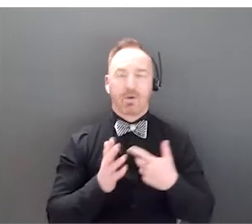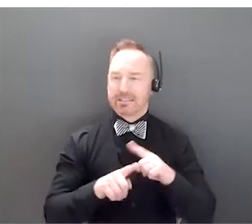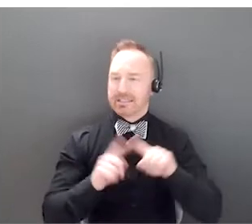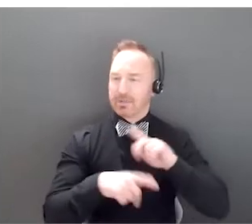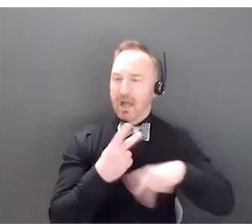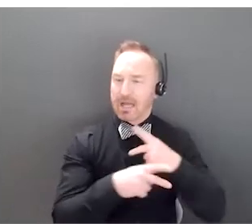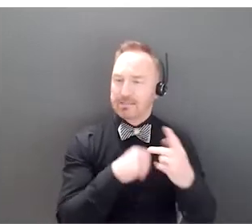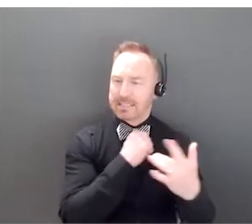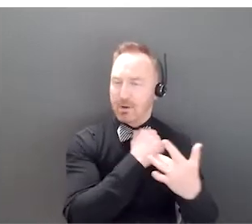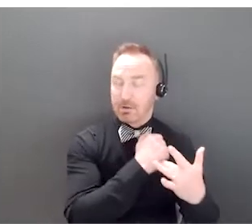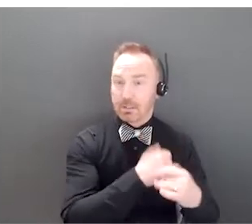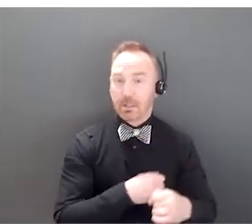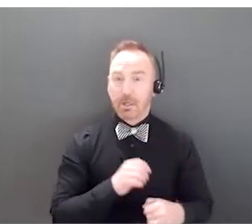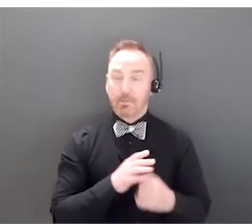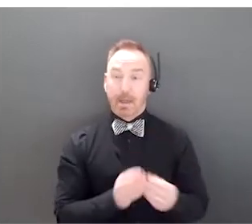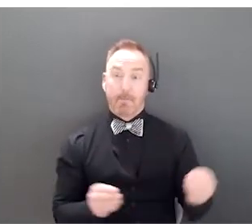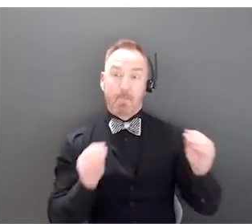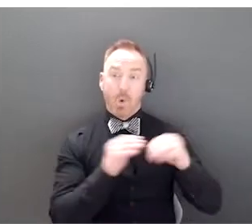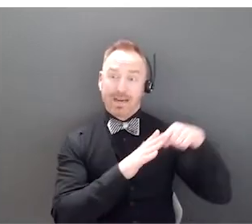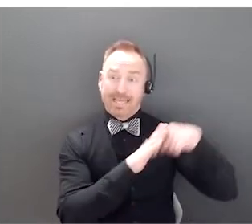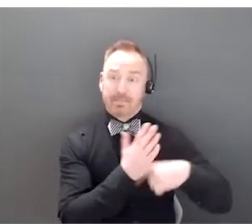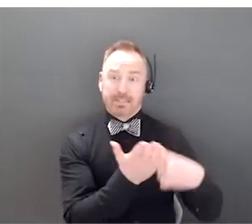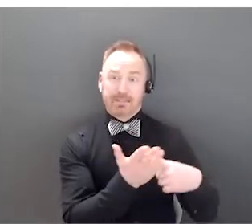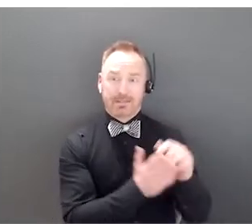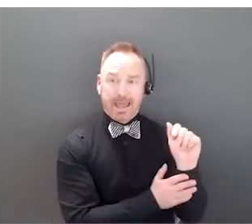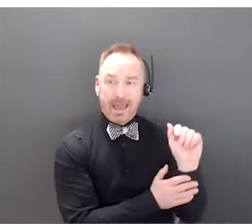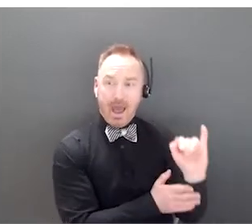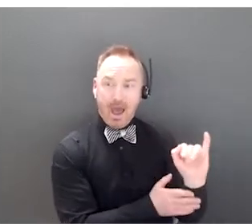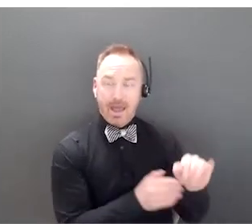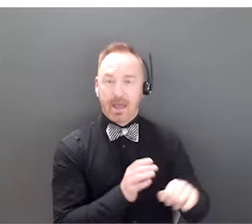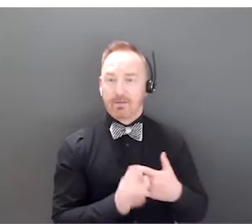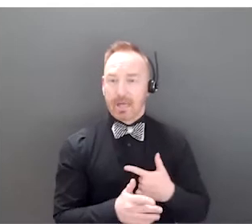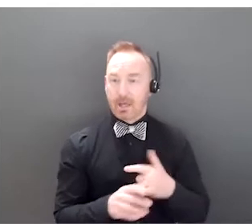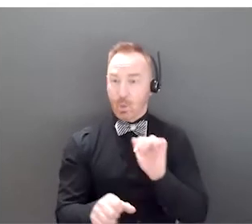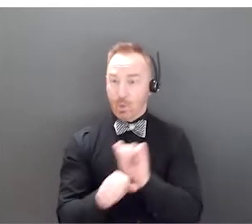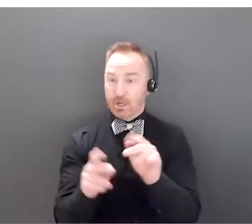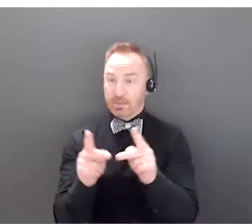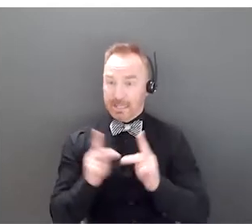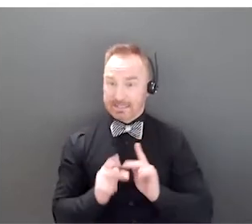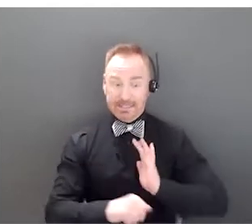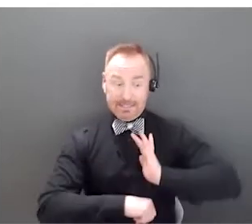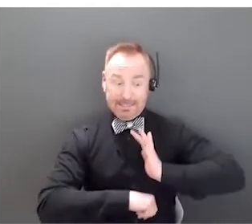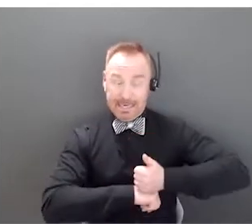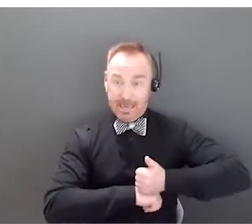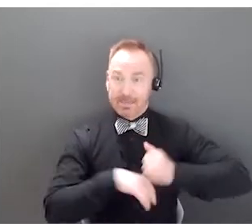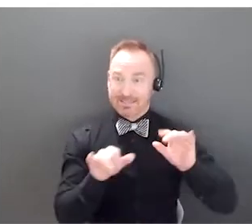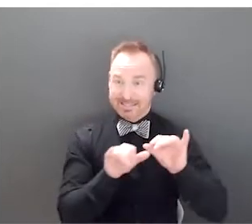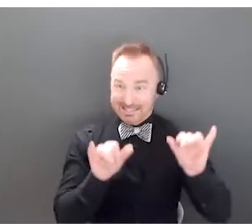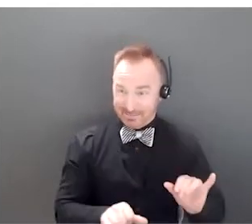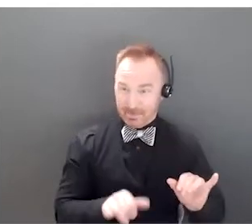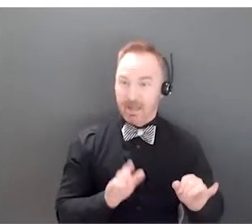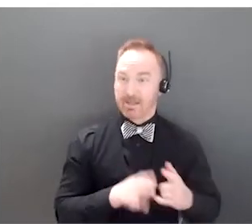an increasing discussion on artificial intelligence and machine learning, with workplaces deploying computerized systems to replicate human intelligence and